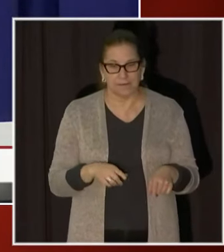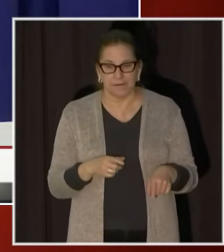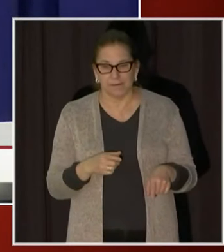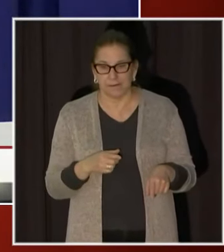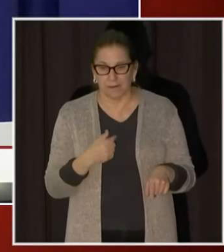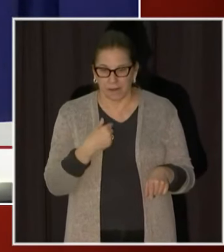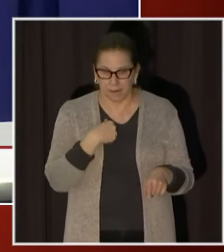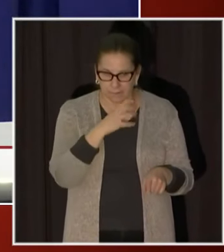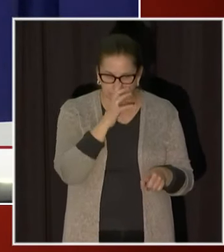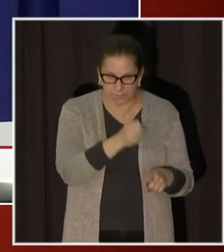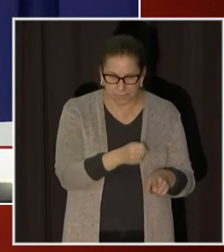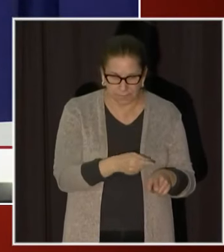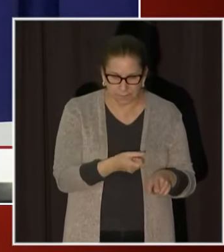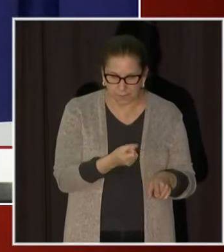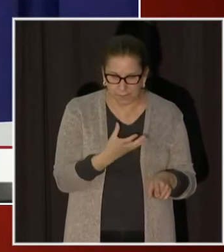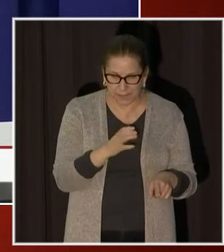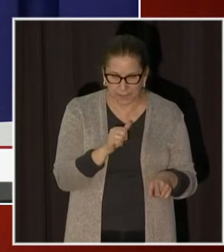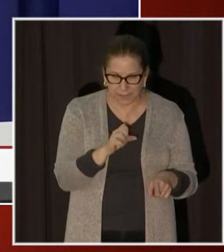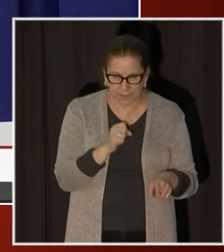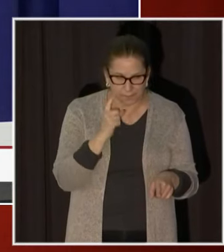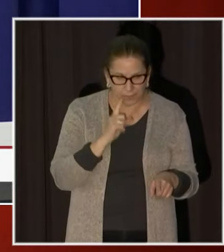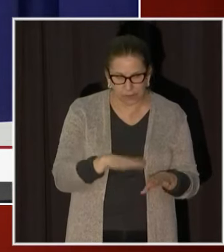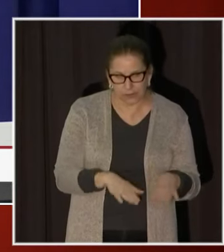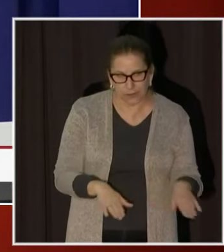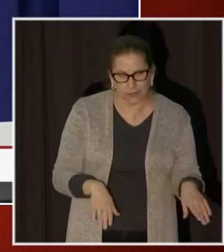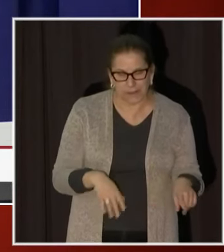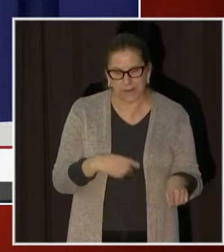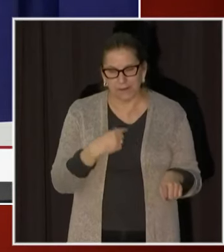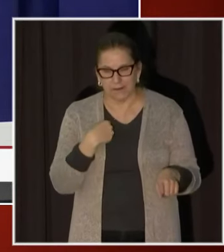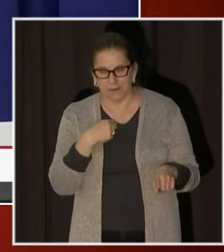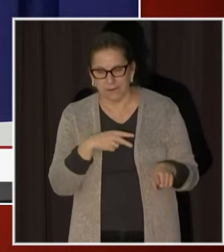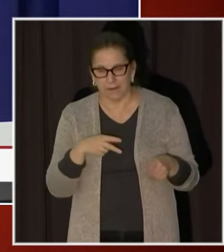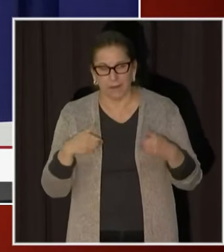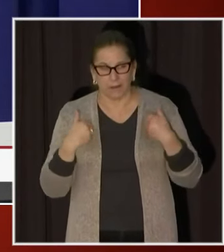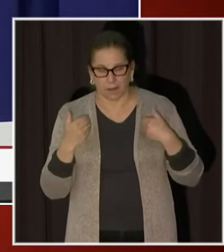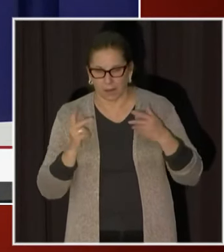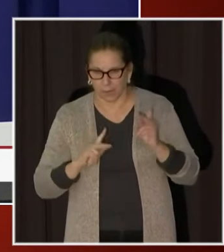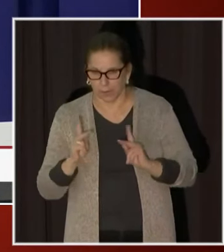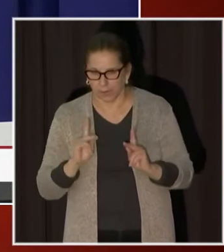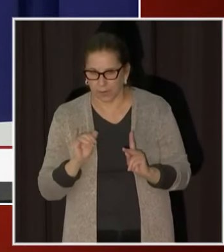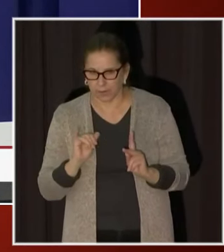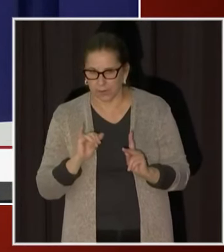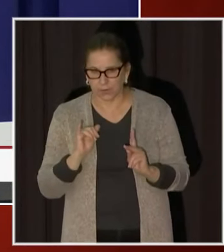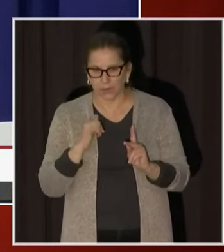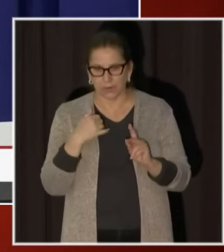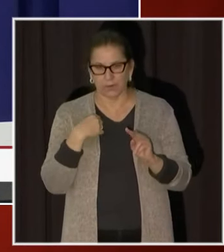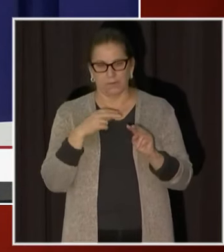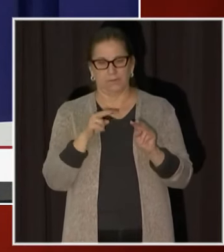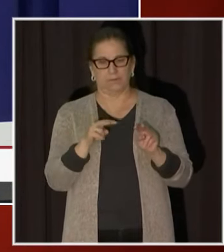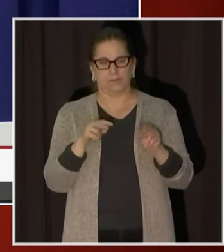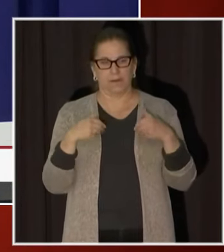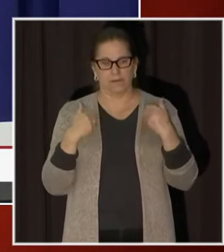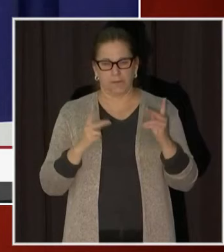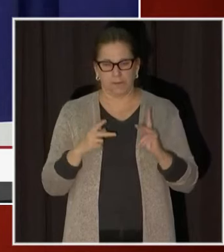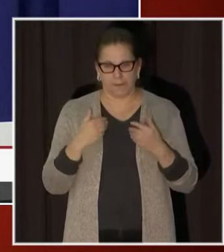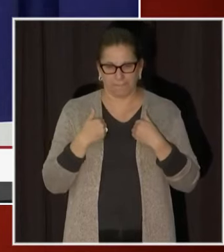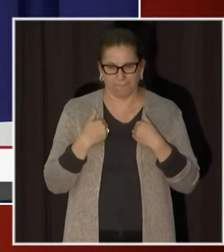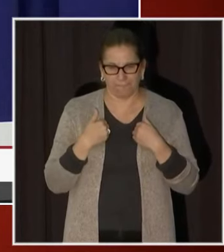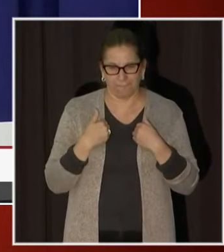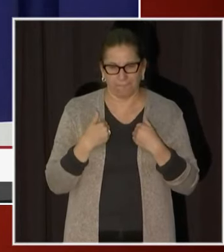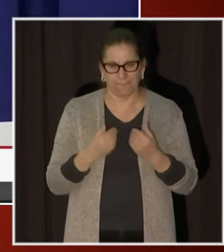the cases that are being noticed in young people. We report on our youth cases in